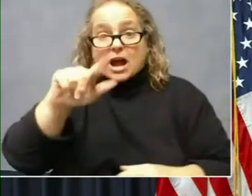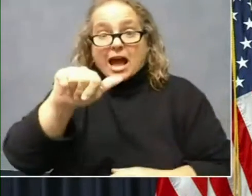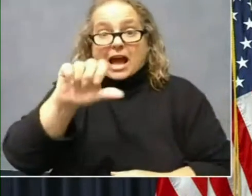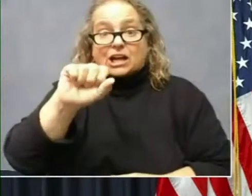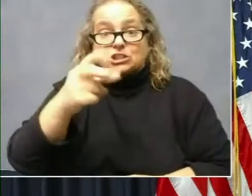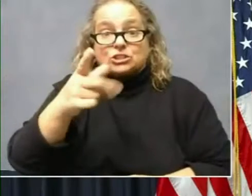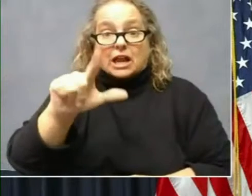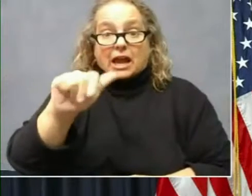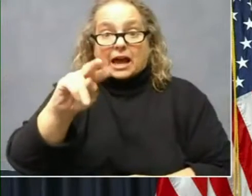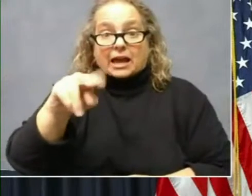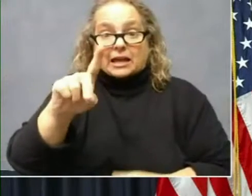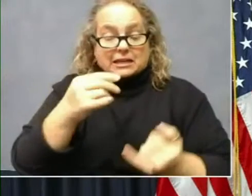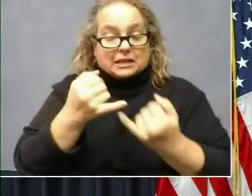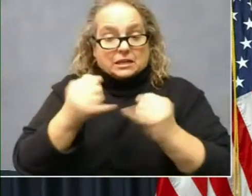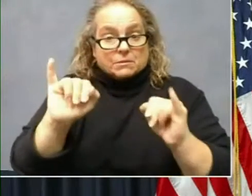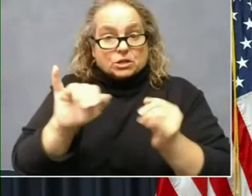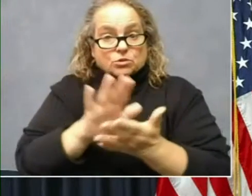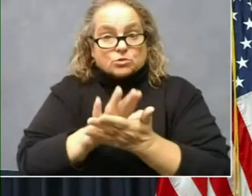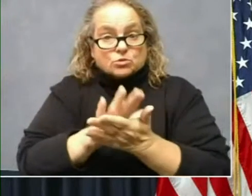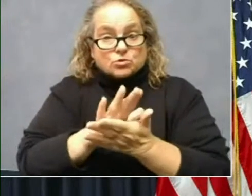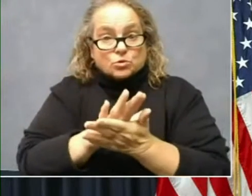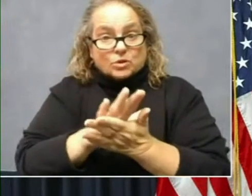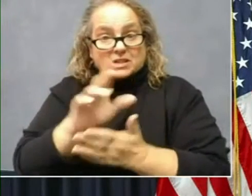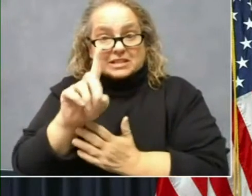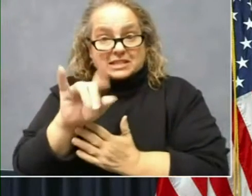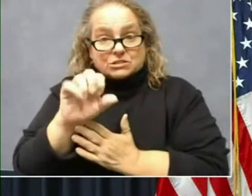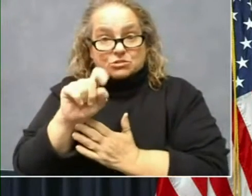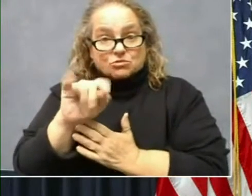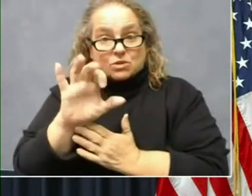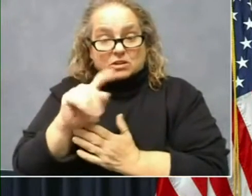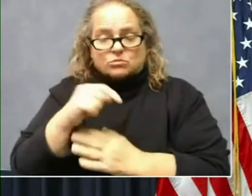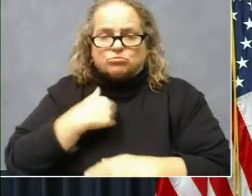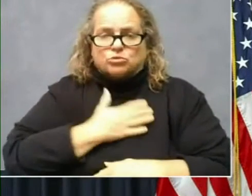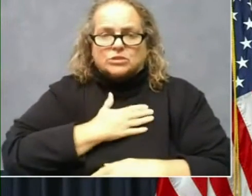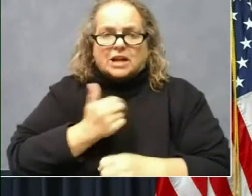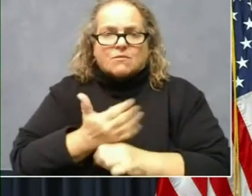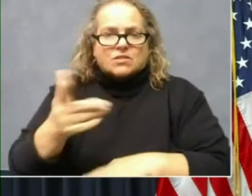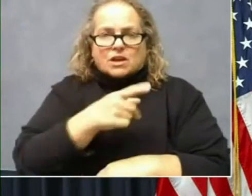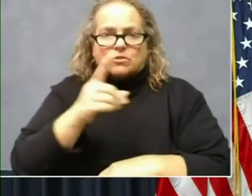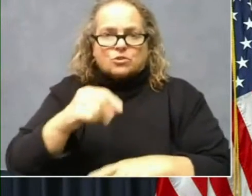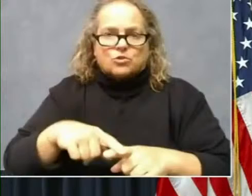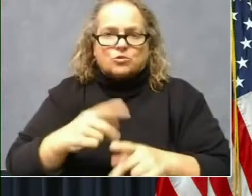We appreciate everything they do to help keep their students safe.